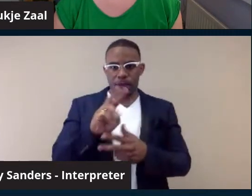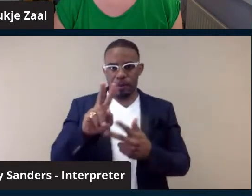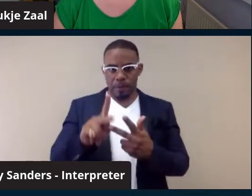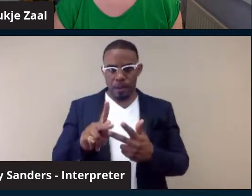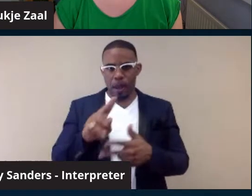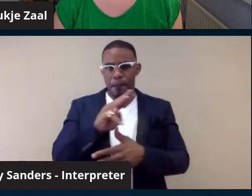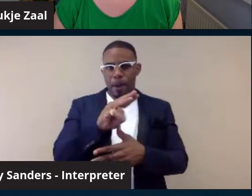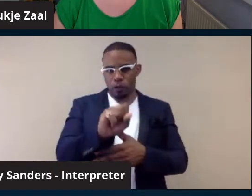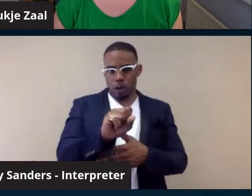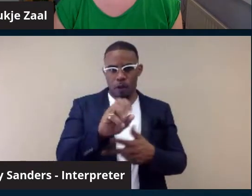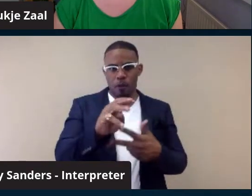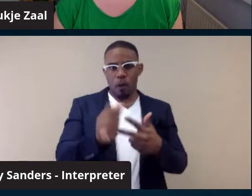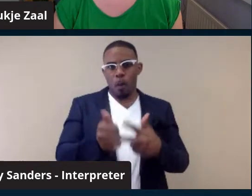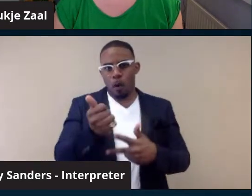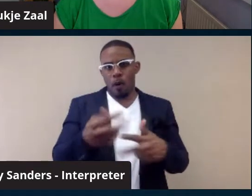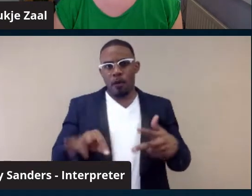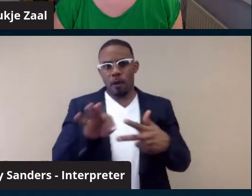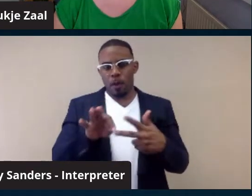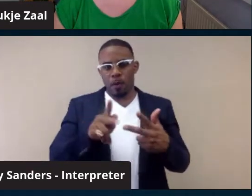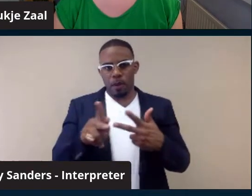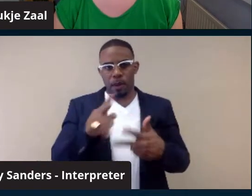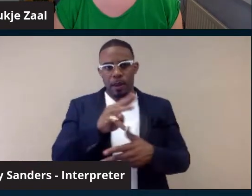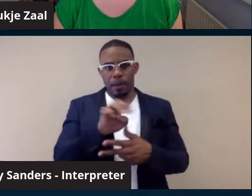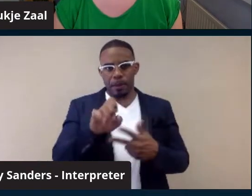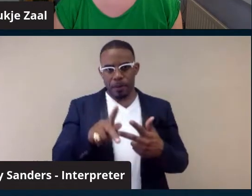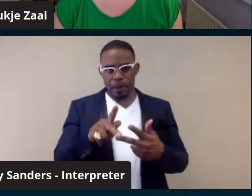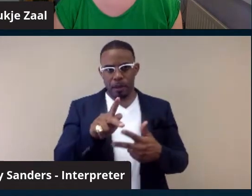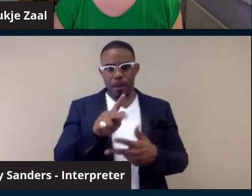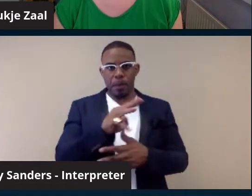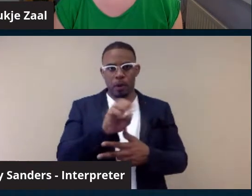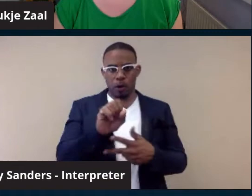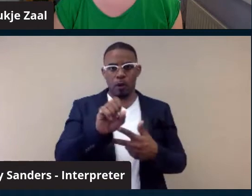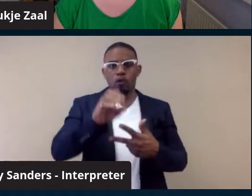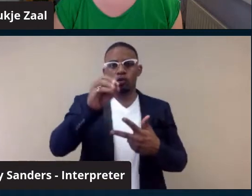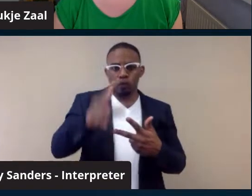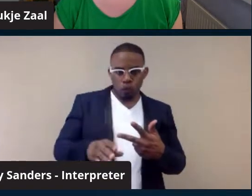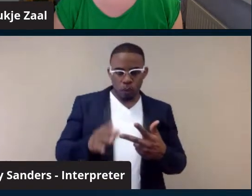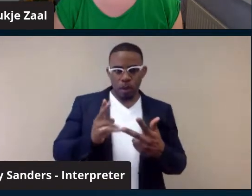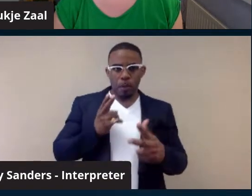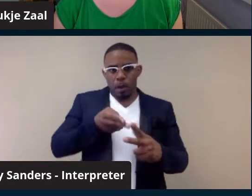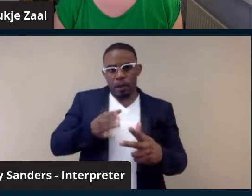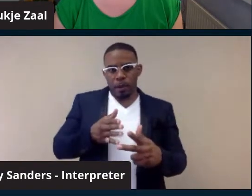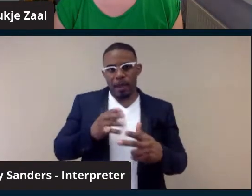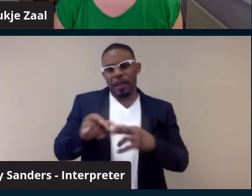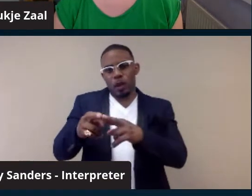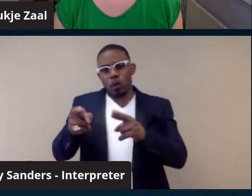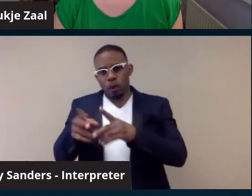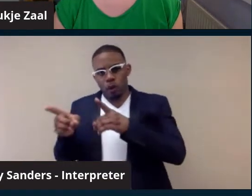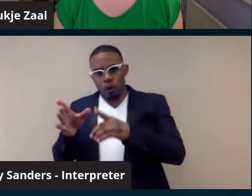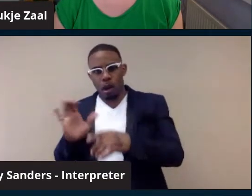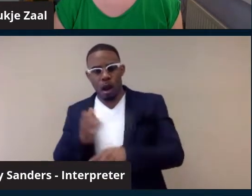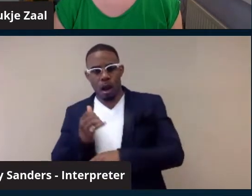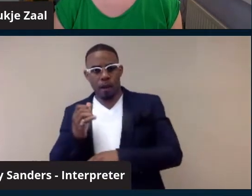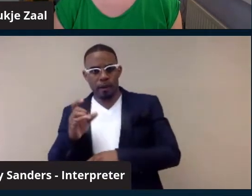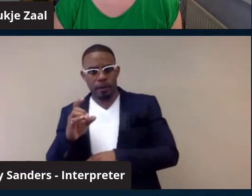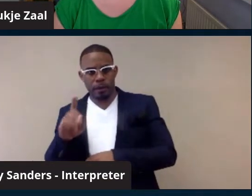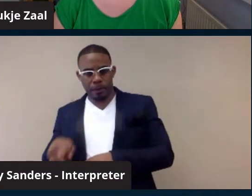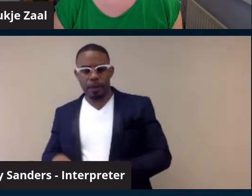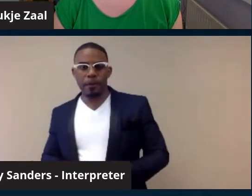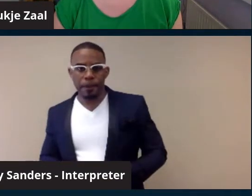Valuable Professionals, MSPs, Microsoft Student Partners, and then regional, directors, RDPs. All right.